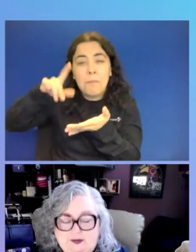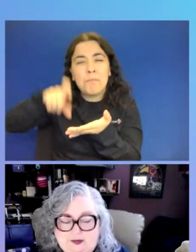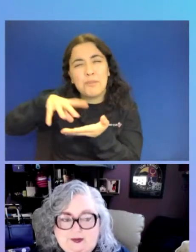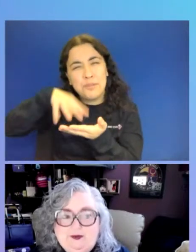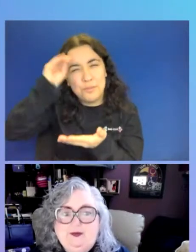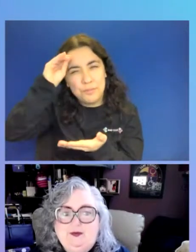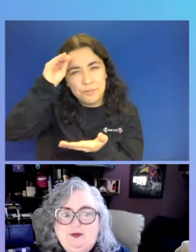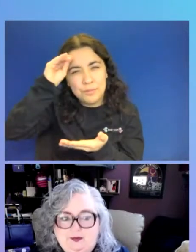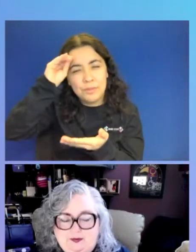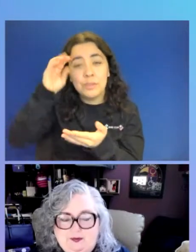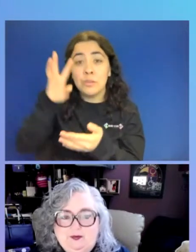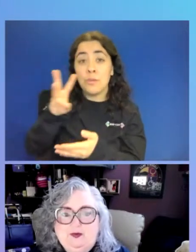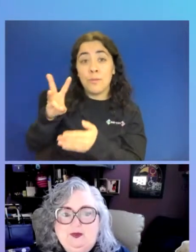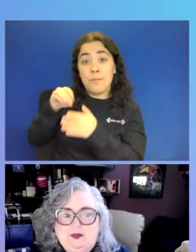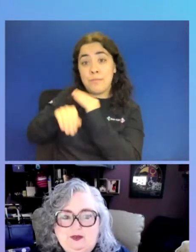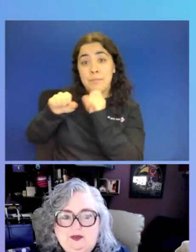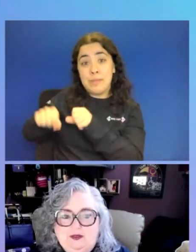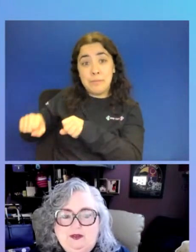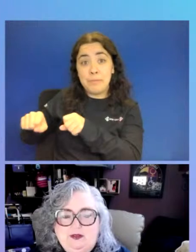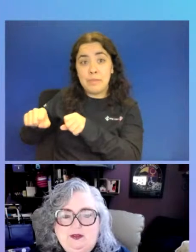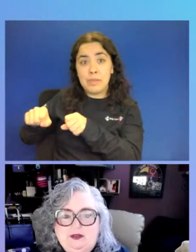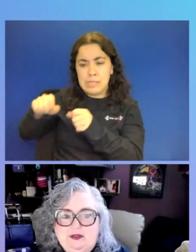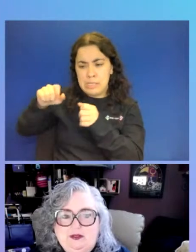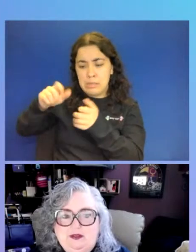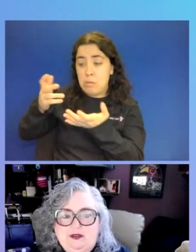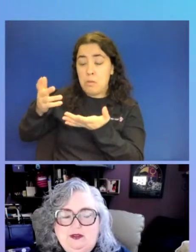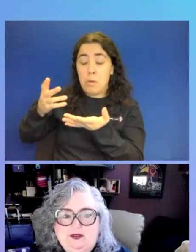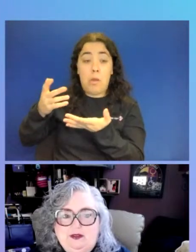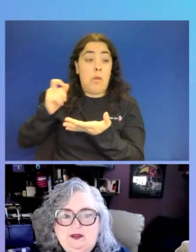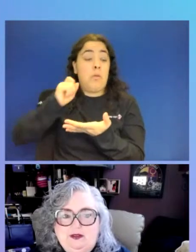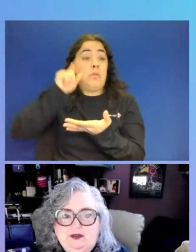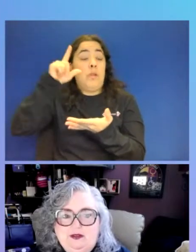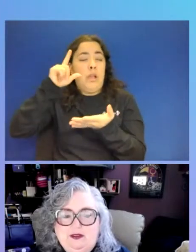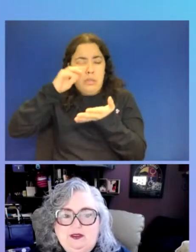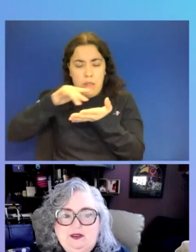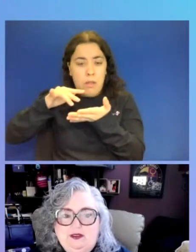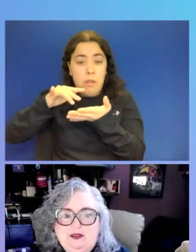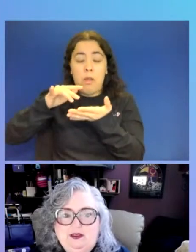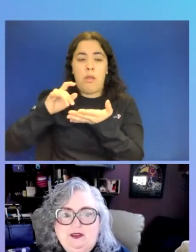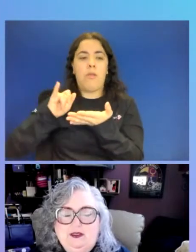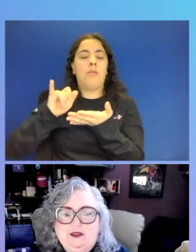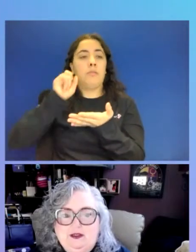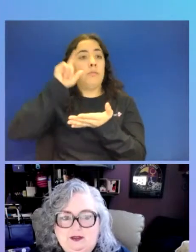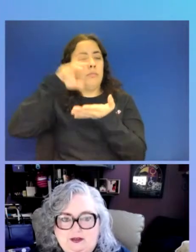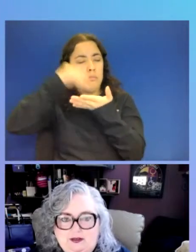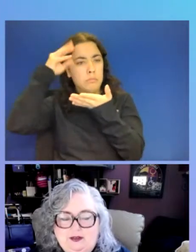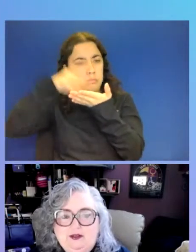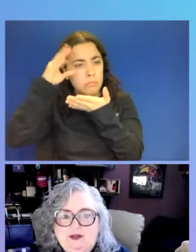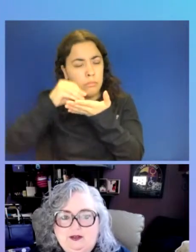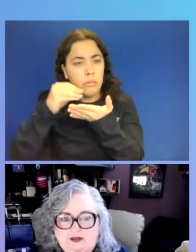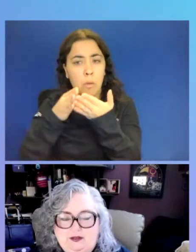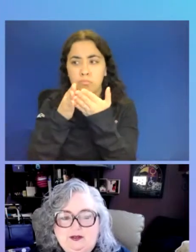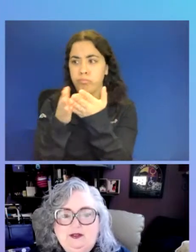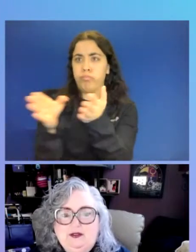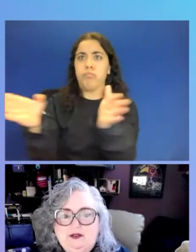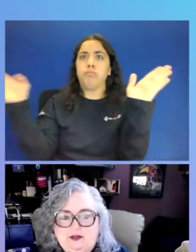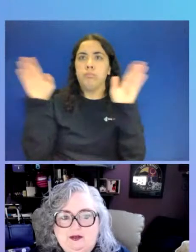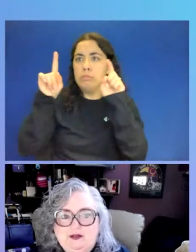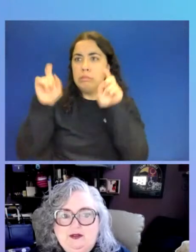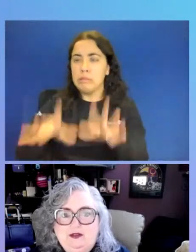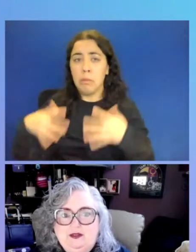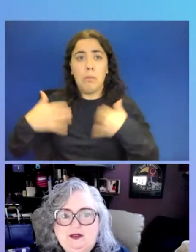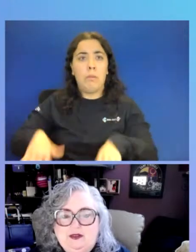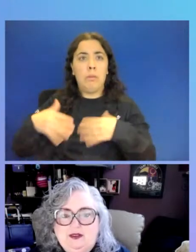people in the web accessibility space who were surprised at the breadth of that initial exam. And they're saying, wow,